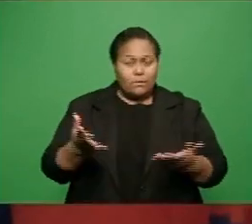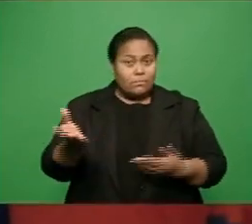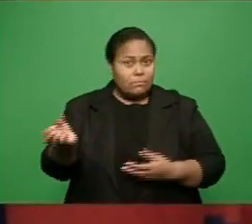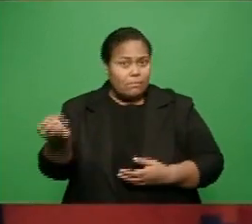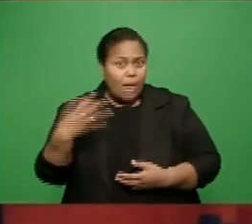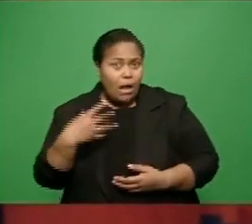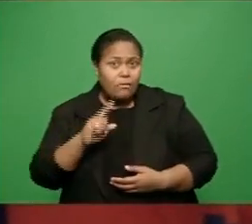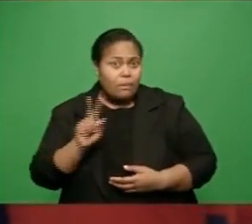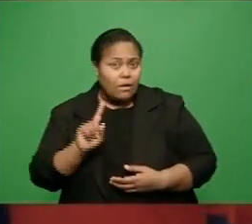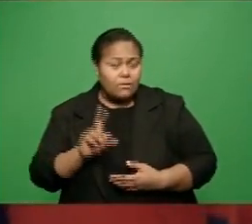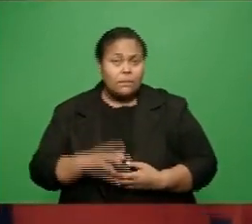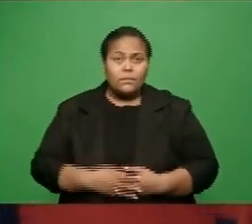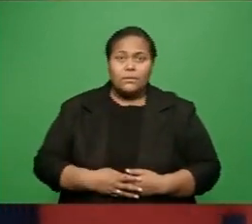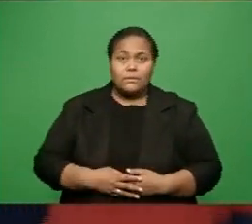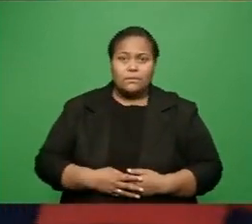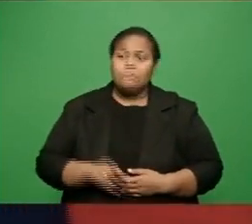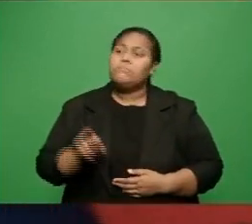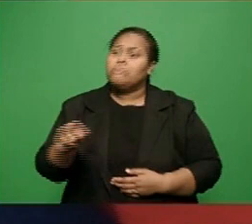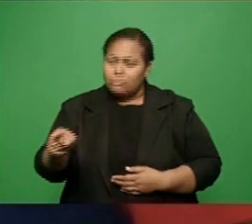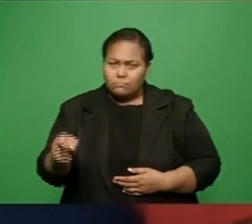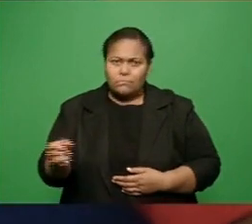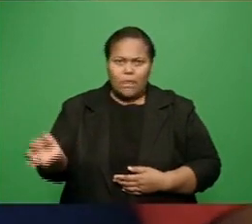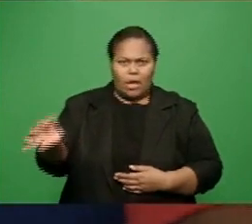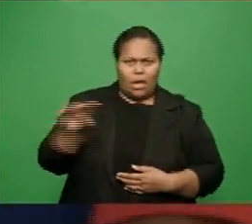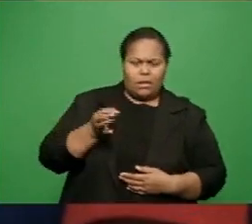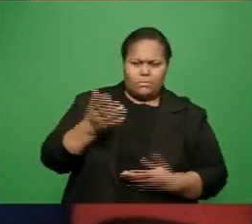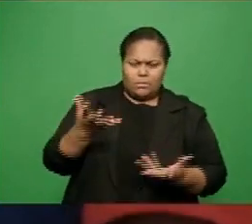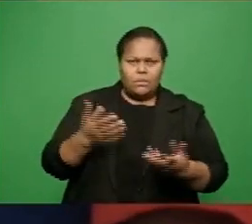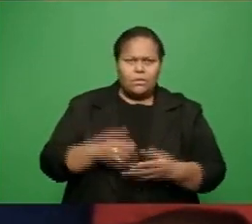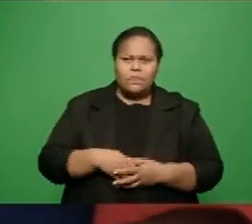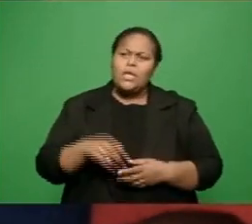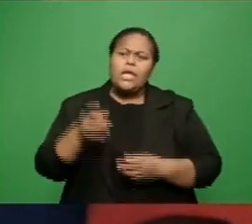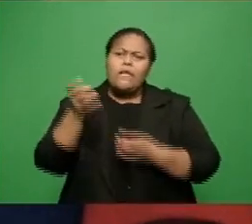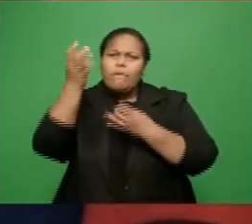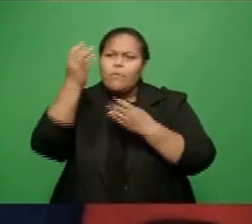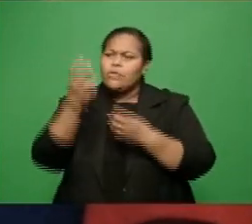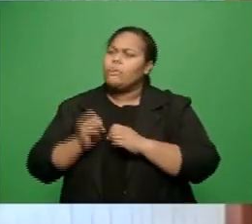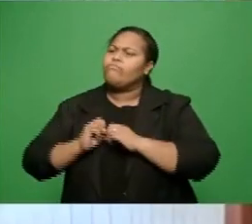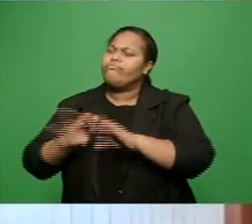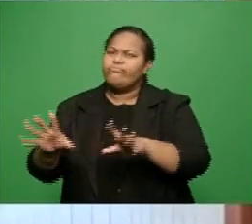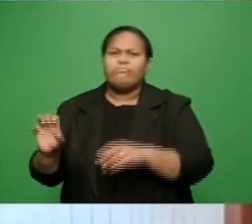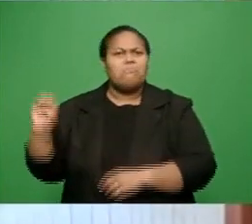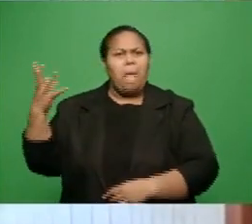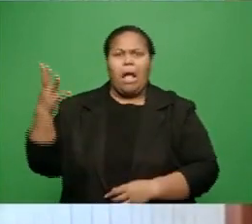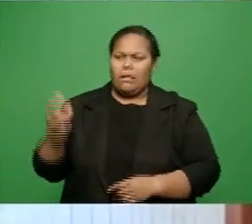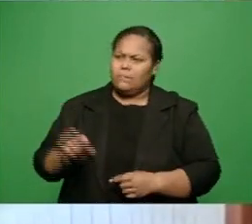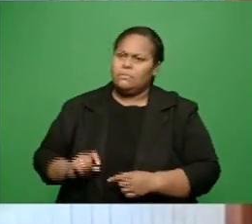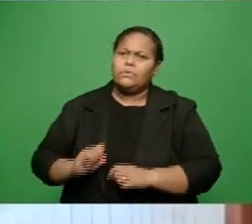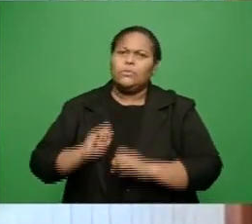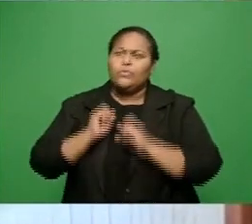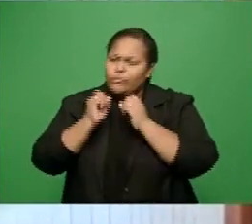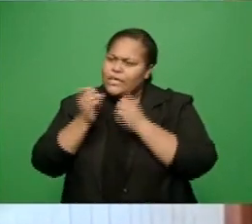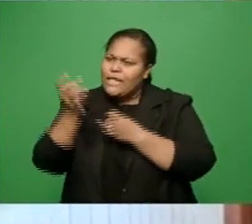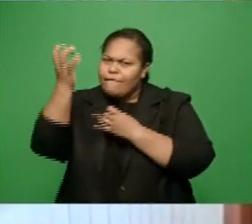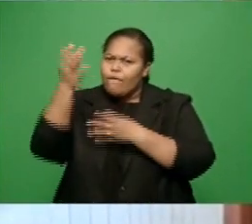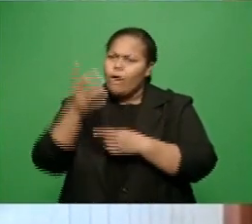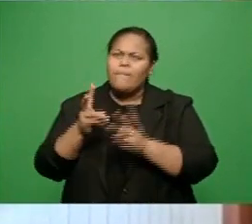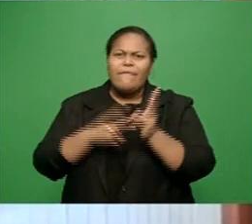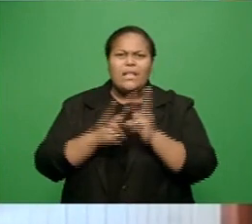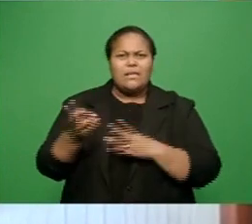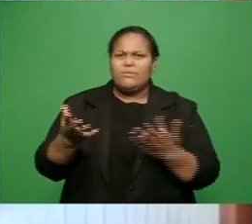trying to, was giving information out. This is to the village, I can't remember the